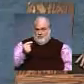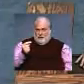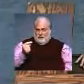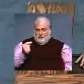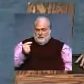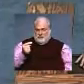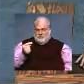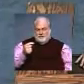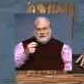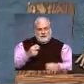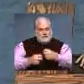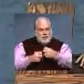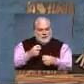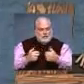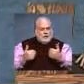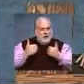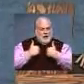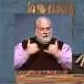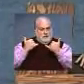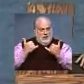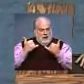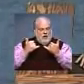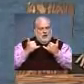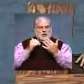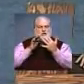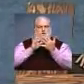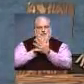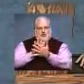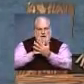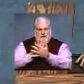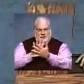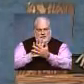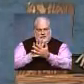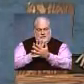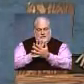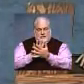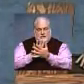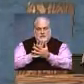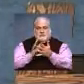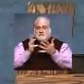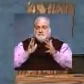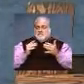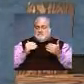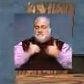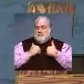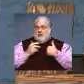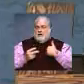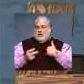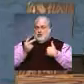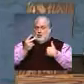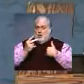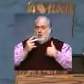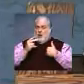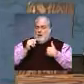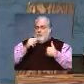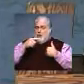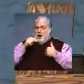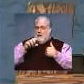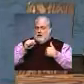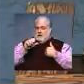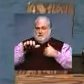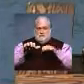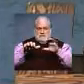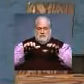The problem that we have is traffic. We have two apartments, as already said, or two complexes, as already mentioned, that are already